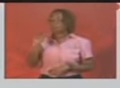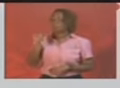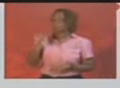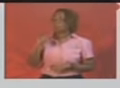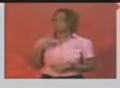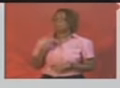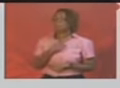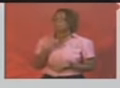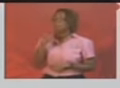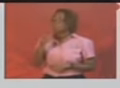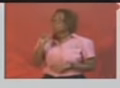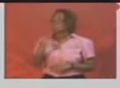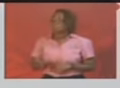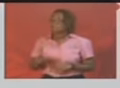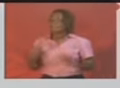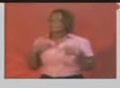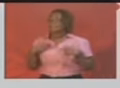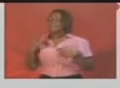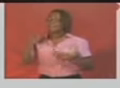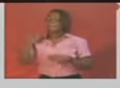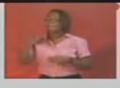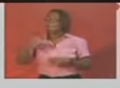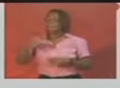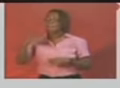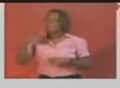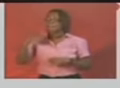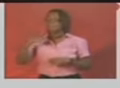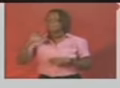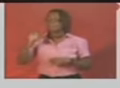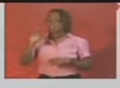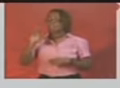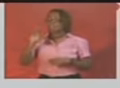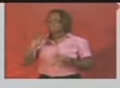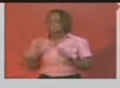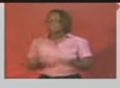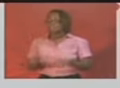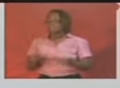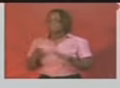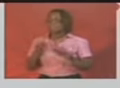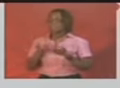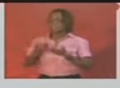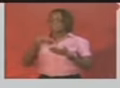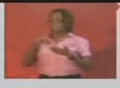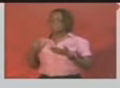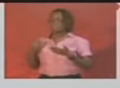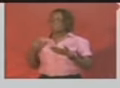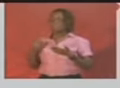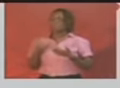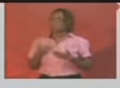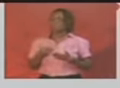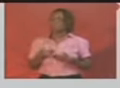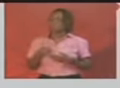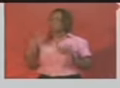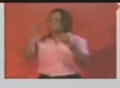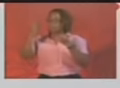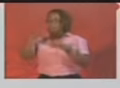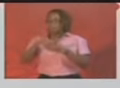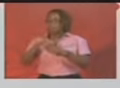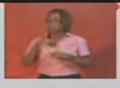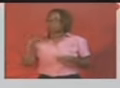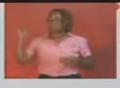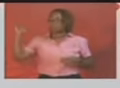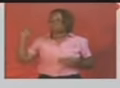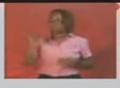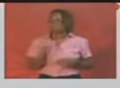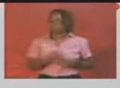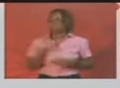in, and you have to show proof of that to the person before you board. So there's no requirement to have a vaccine before you come to Trinidad